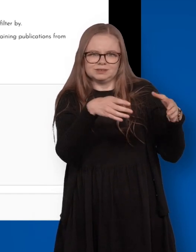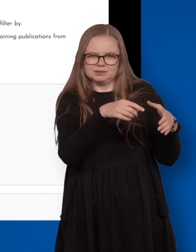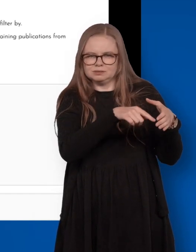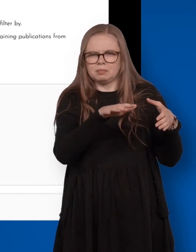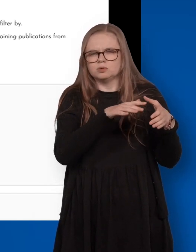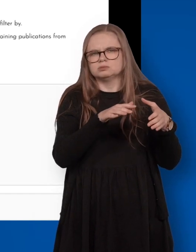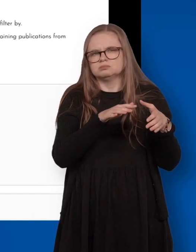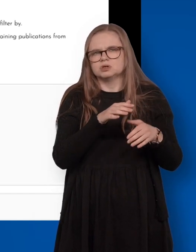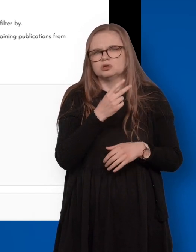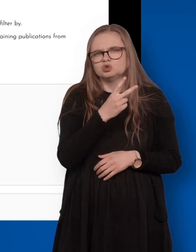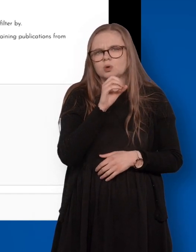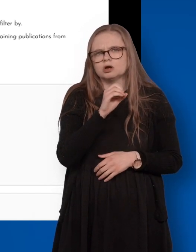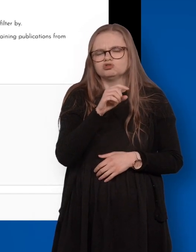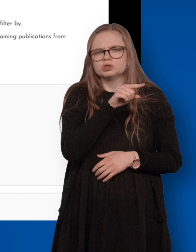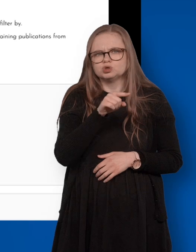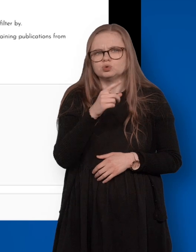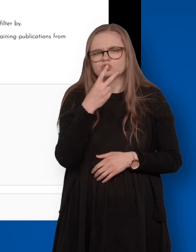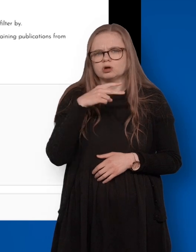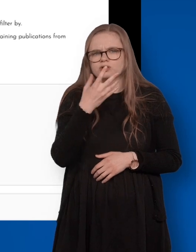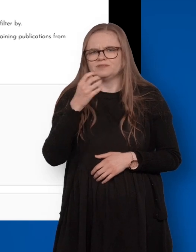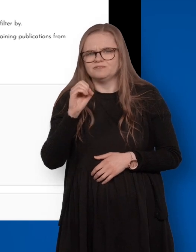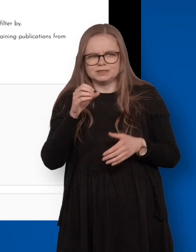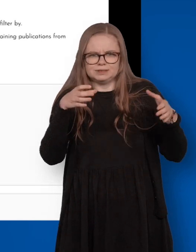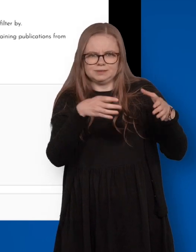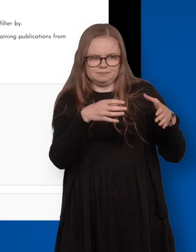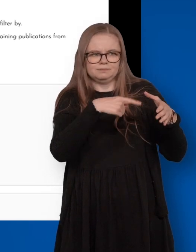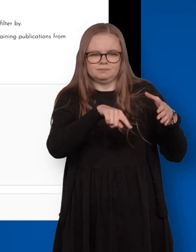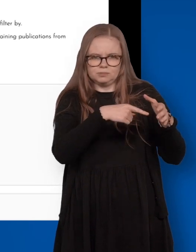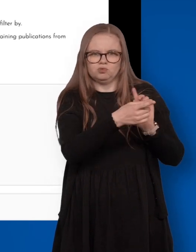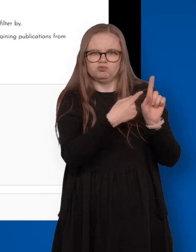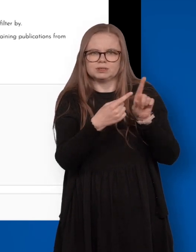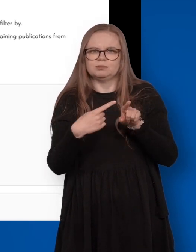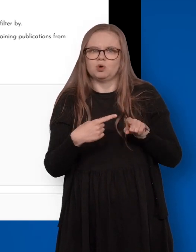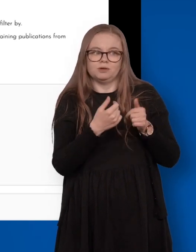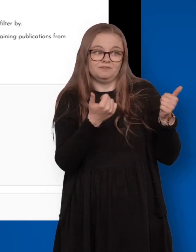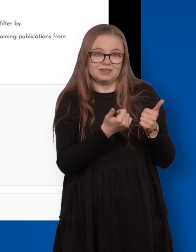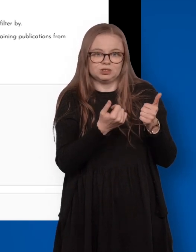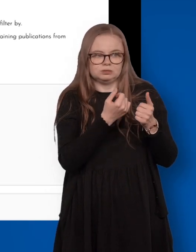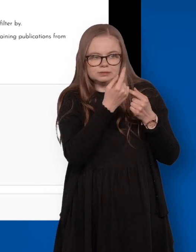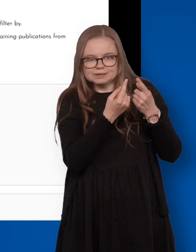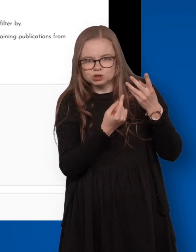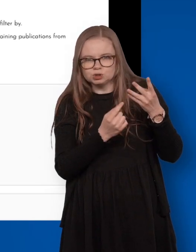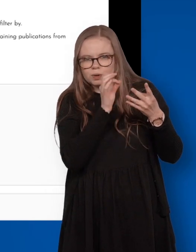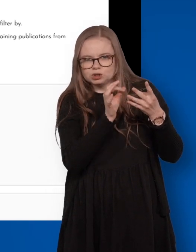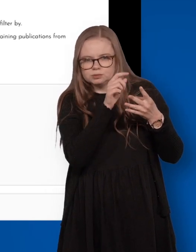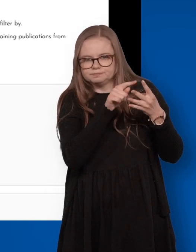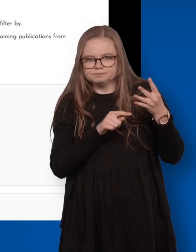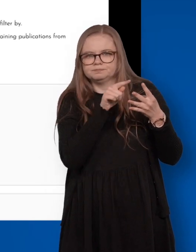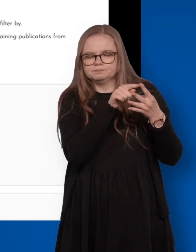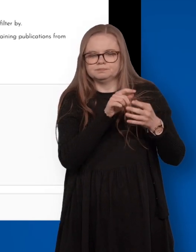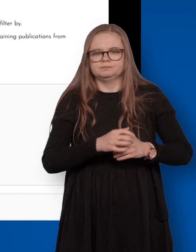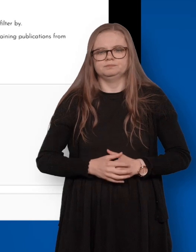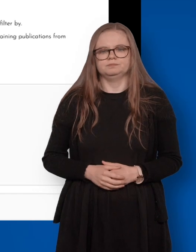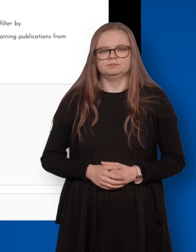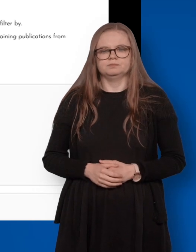and 250, between 200 and 250 responses to each question. So as you can see, that